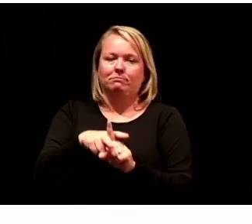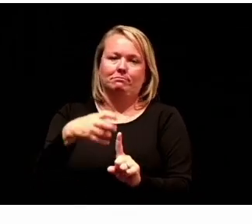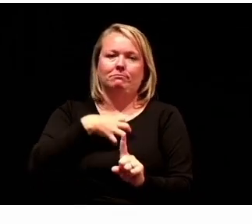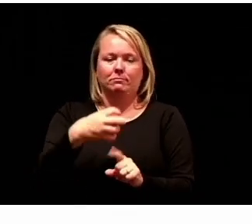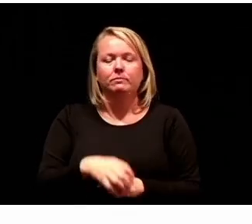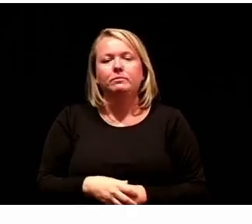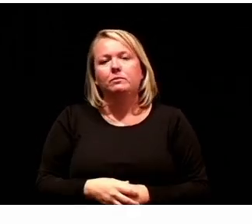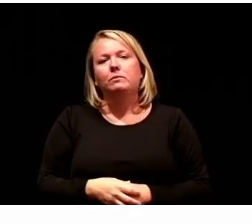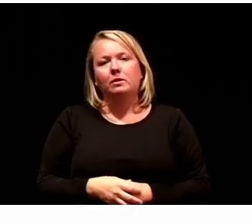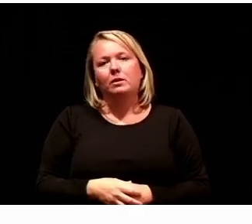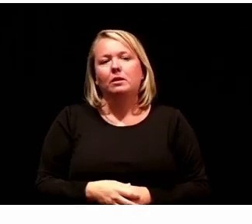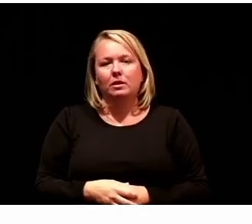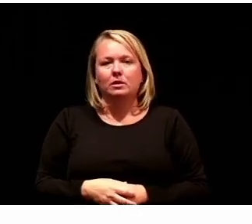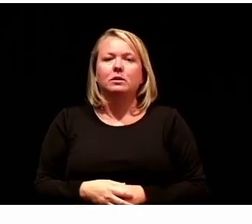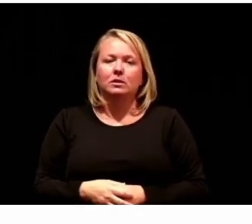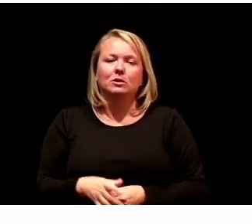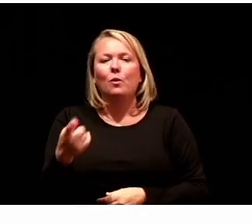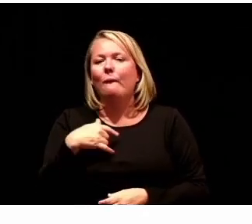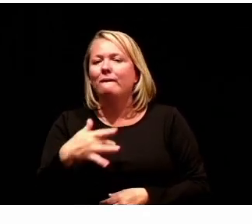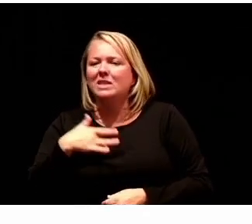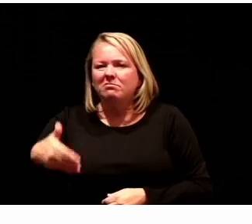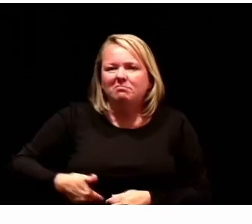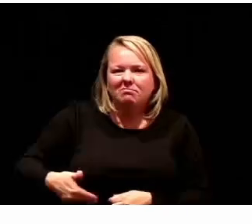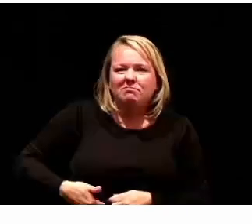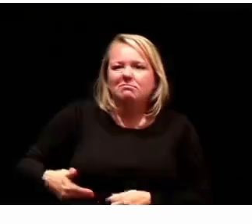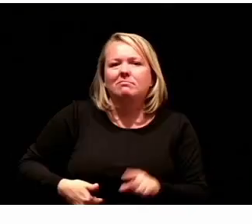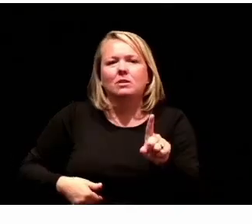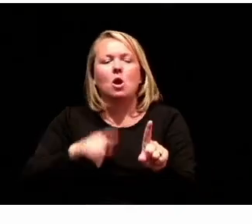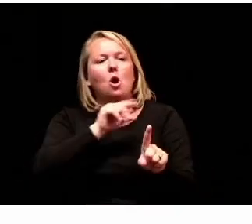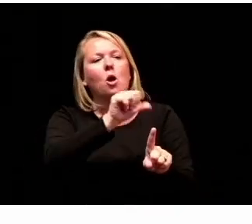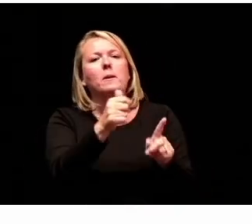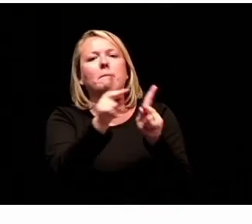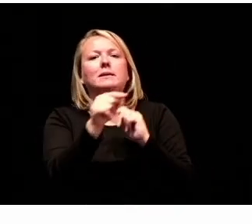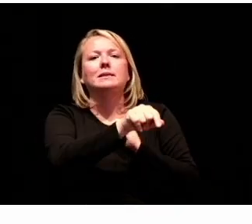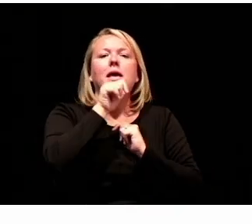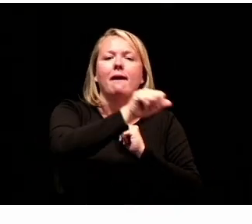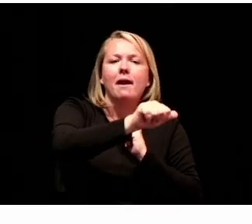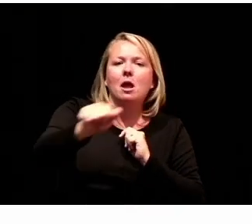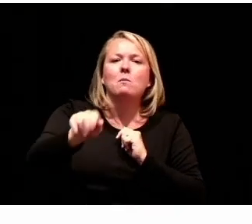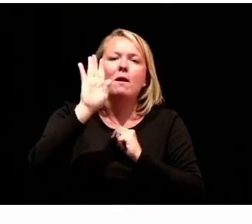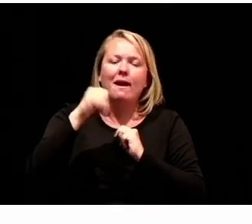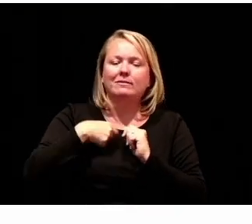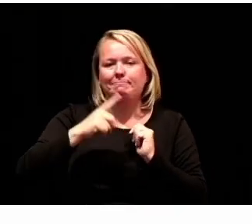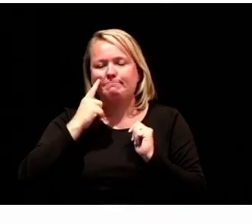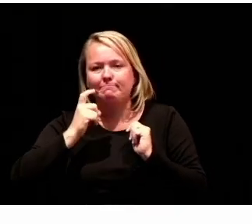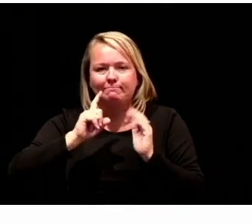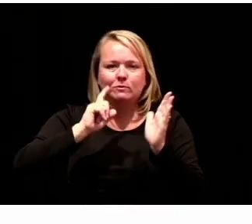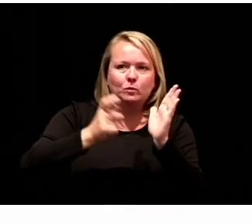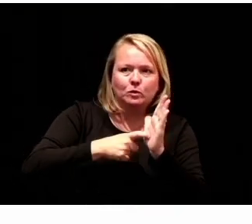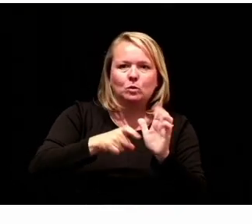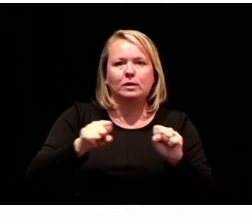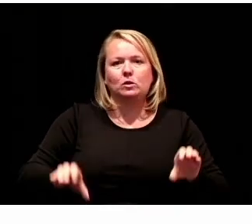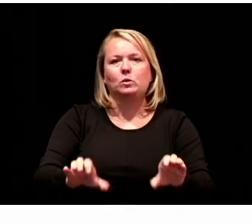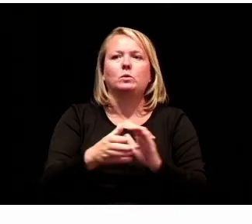Nobody evict somebody for no reason. It's a fiction. There is a reason. Oh, we're going to sell the home at a reasonable